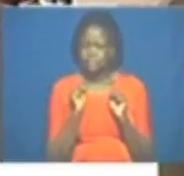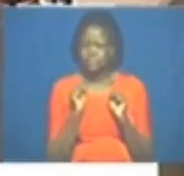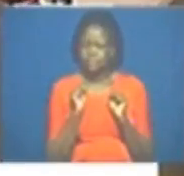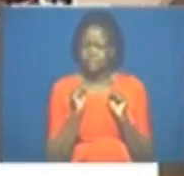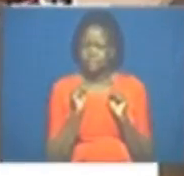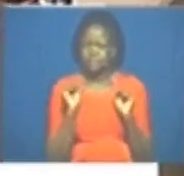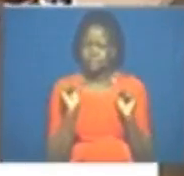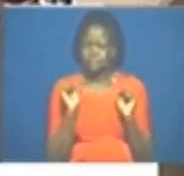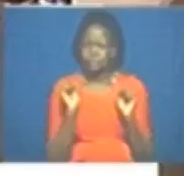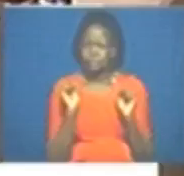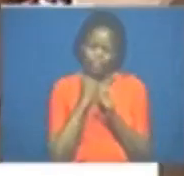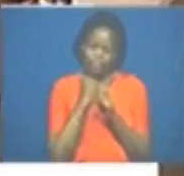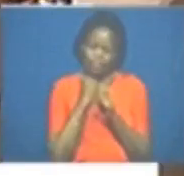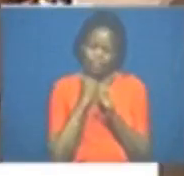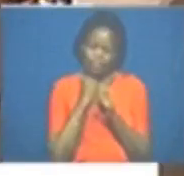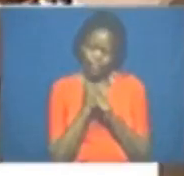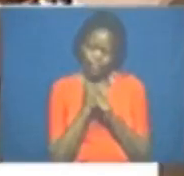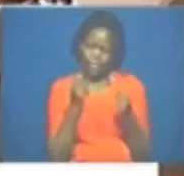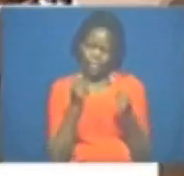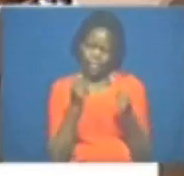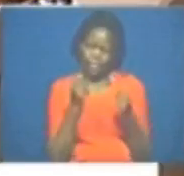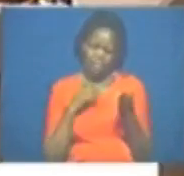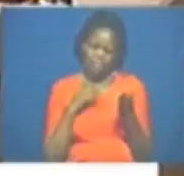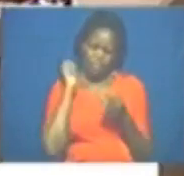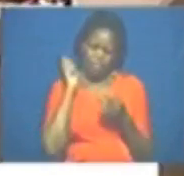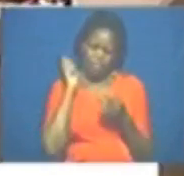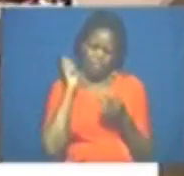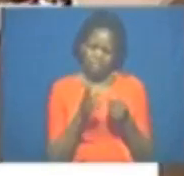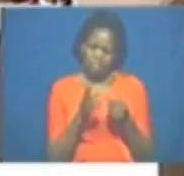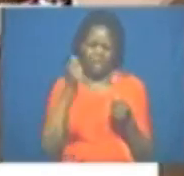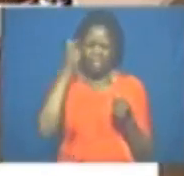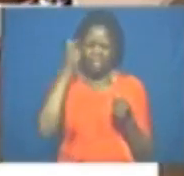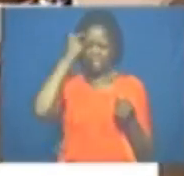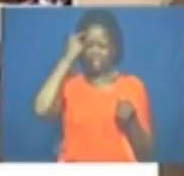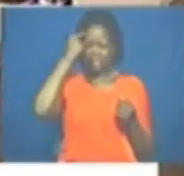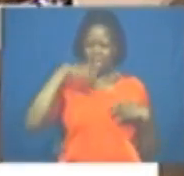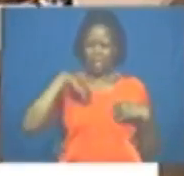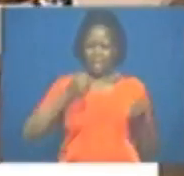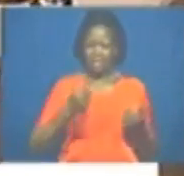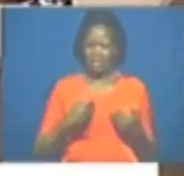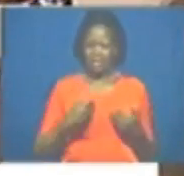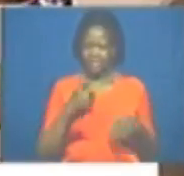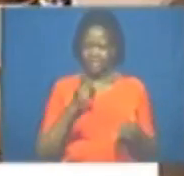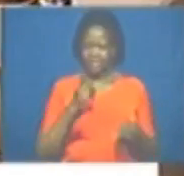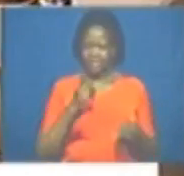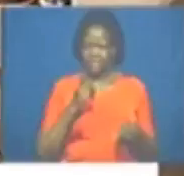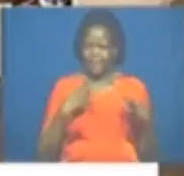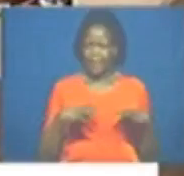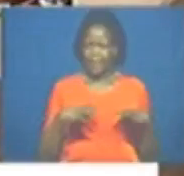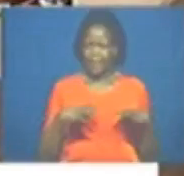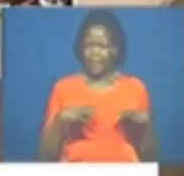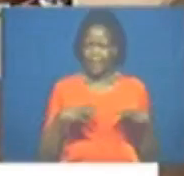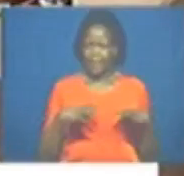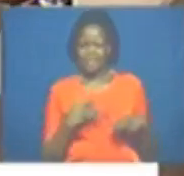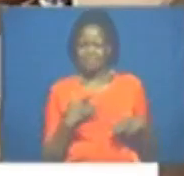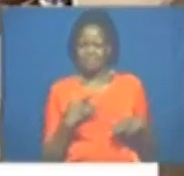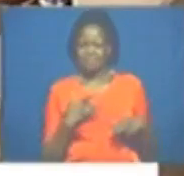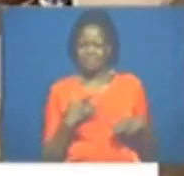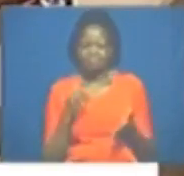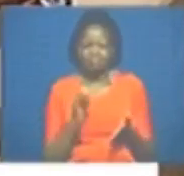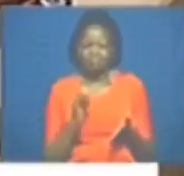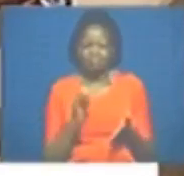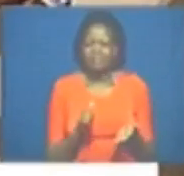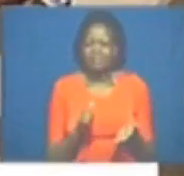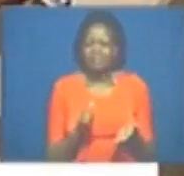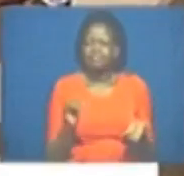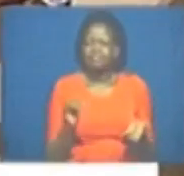you cannot perform. So there's got to be the will. So I think it is healthy when people feel that